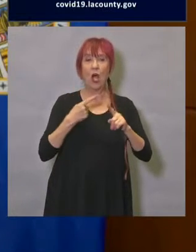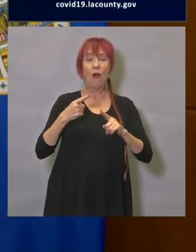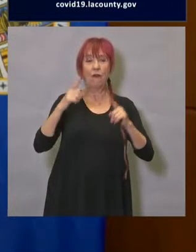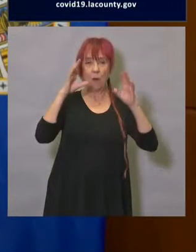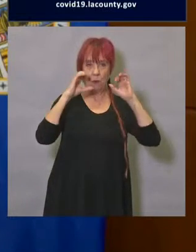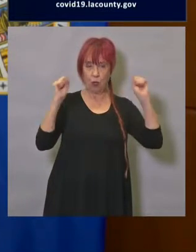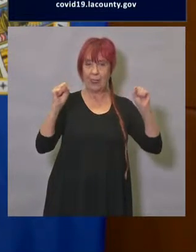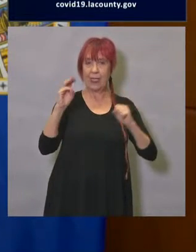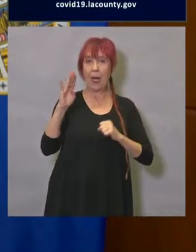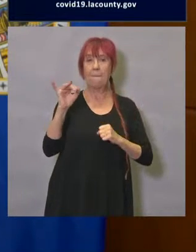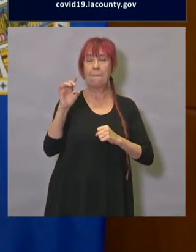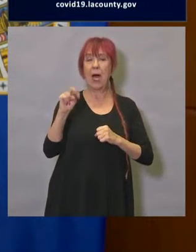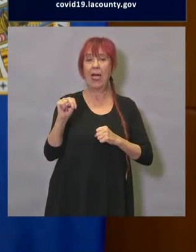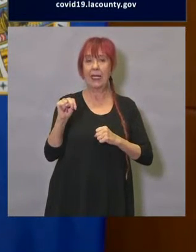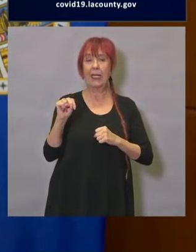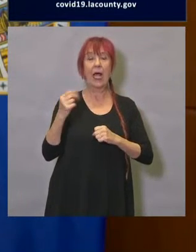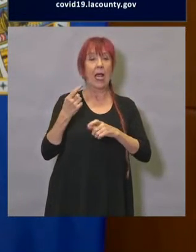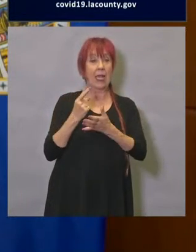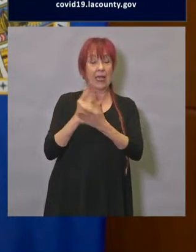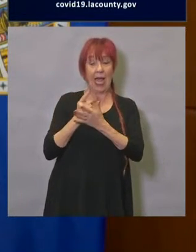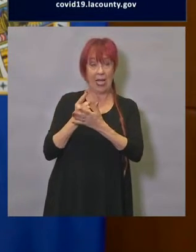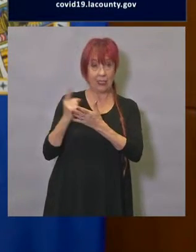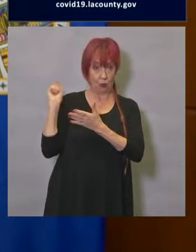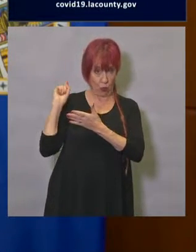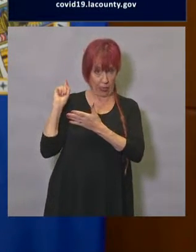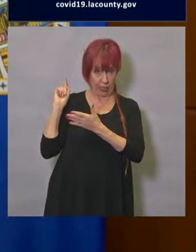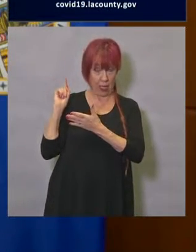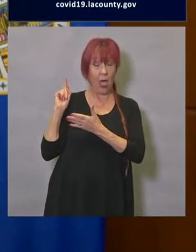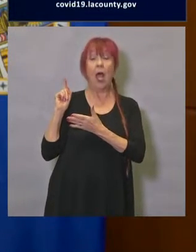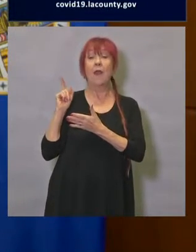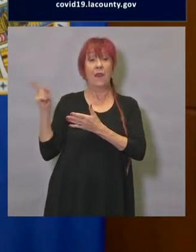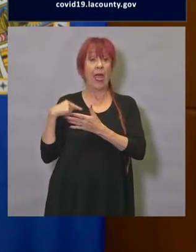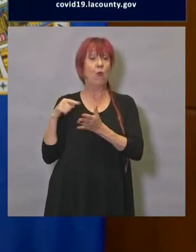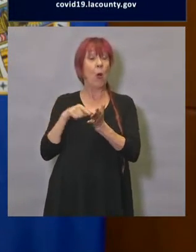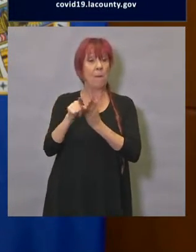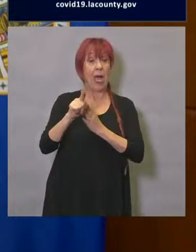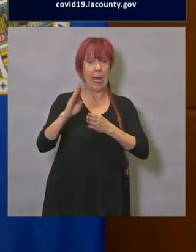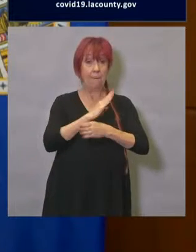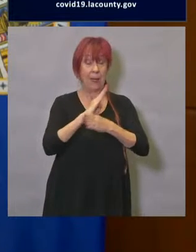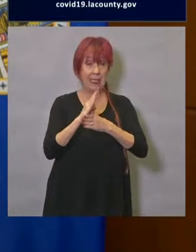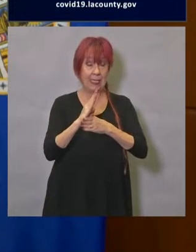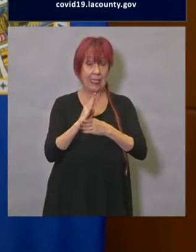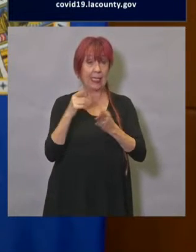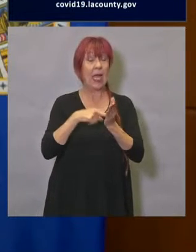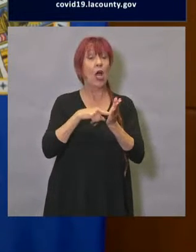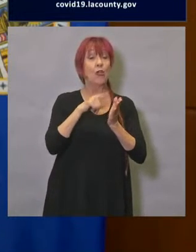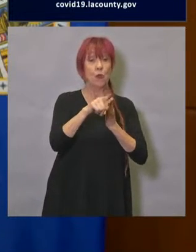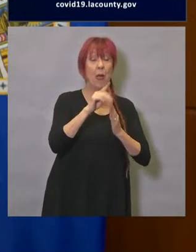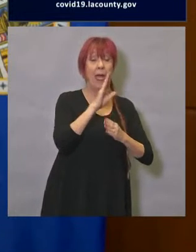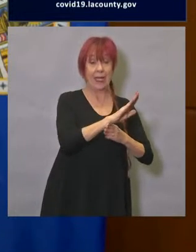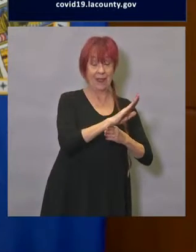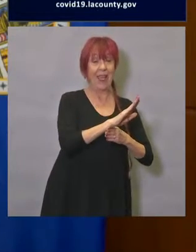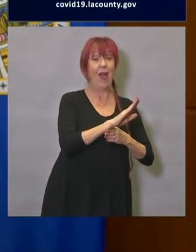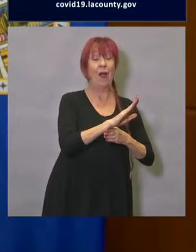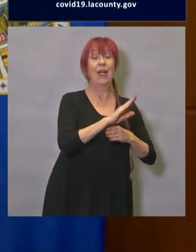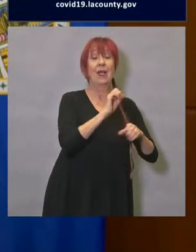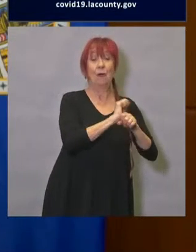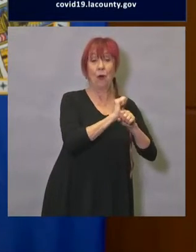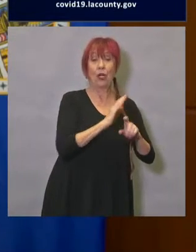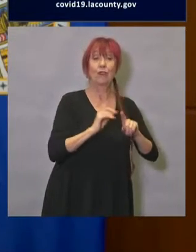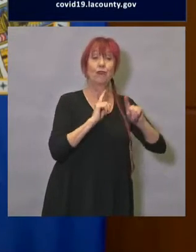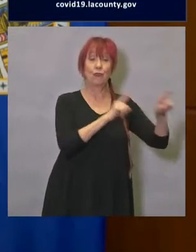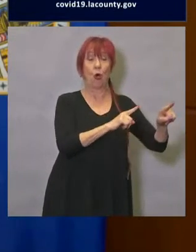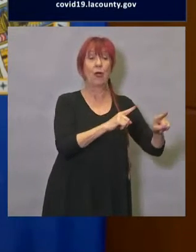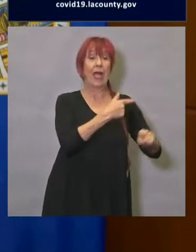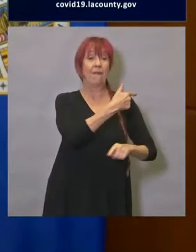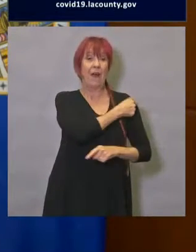to eligible employers providing paid leave to their employees to get vaccinated. And I'm also proud to announce that through